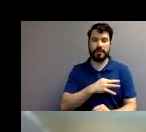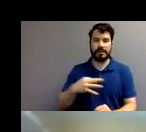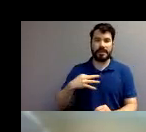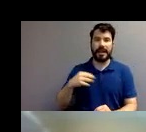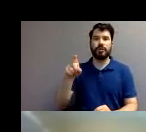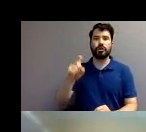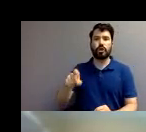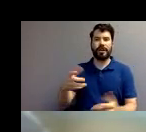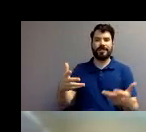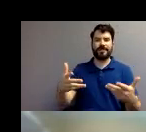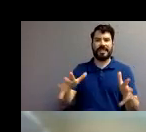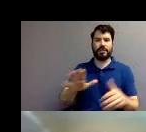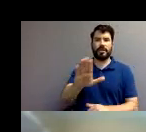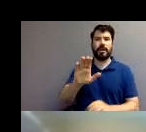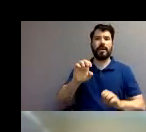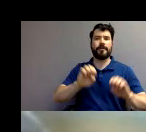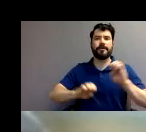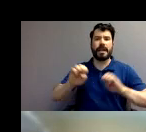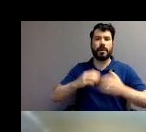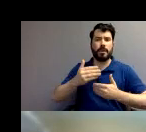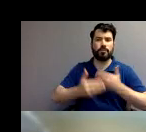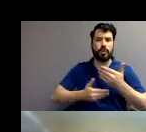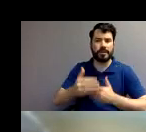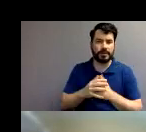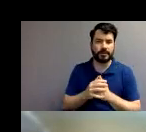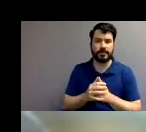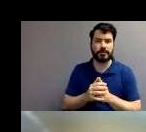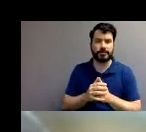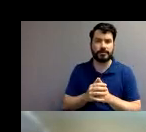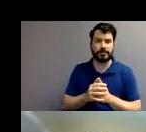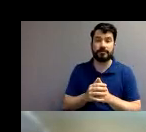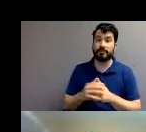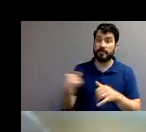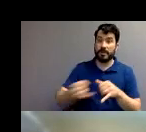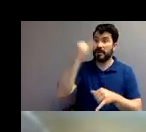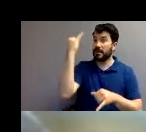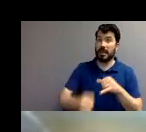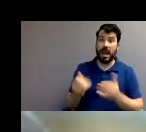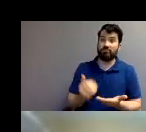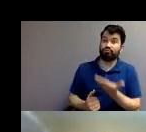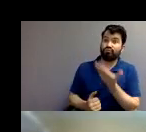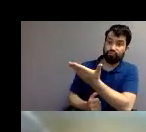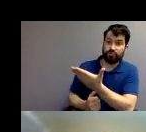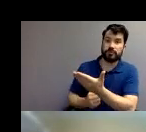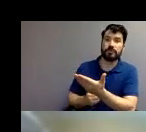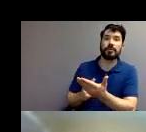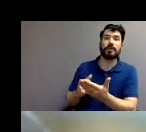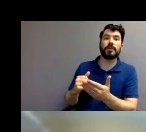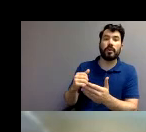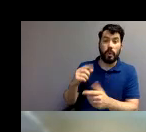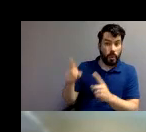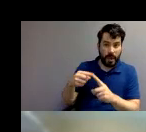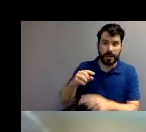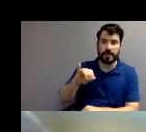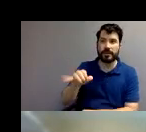FY21 valuation process. As a reminder, the deadline for submitting valuations to the HR Solutions Center is